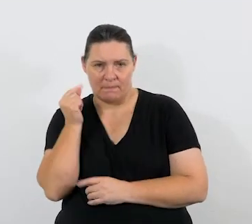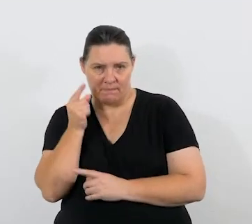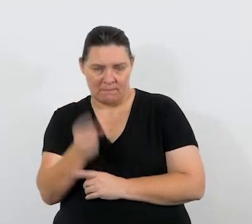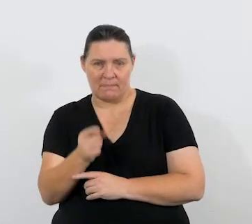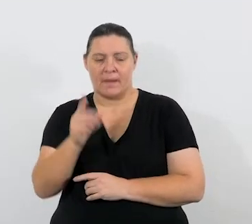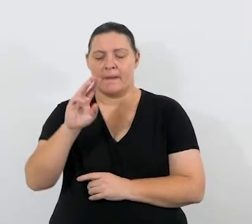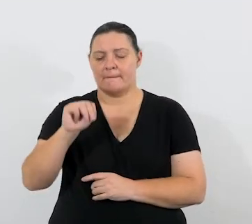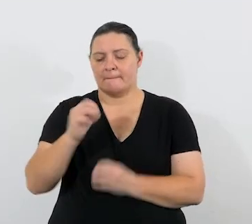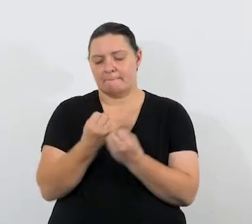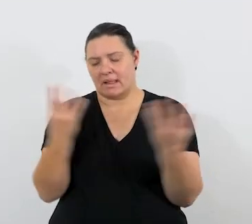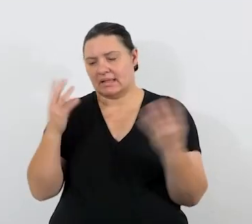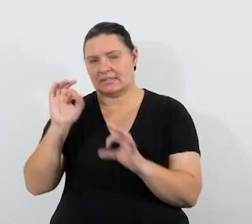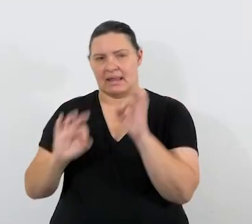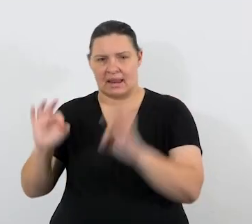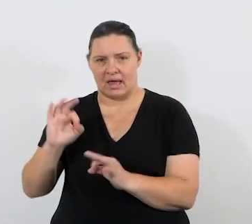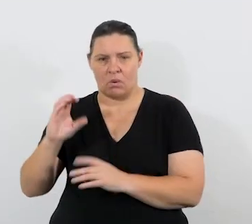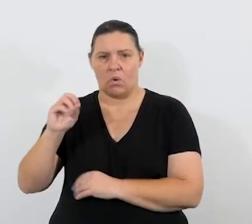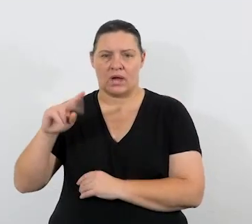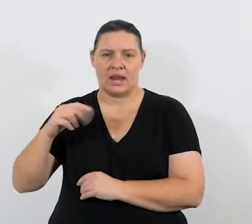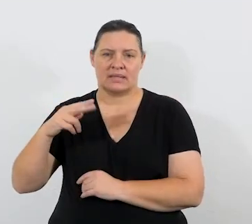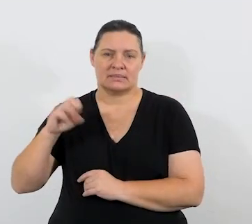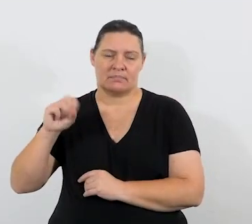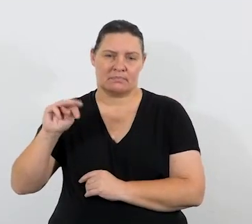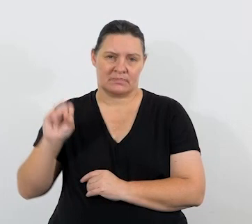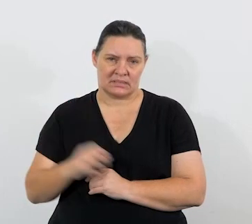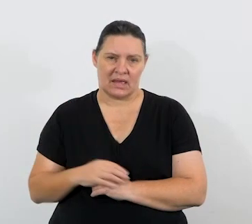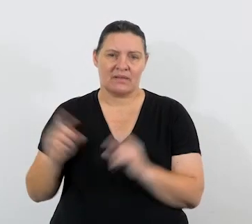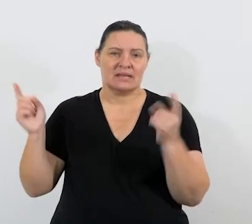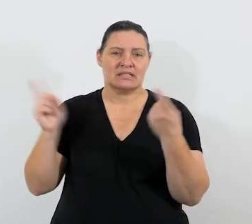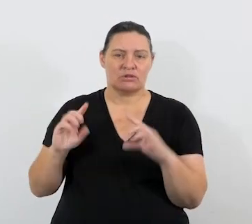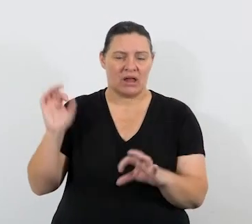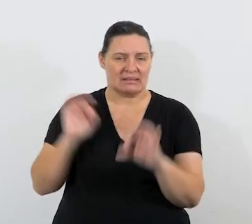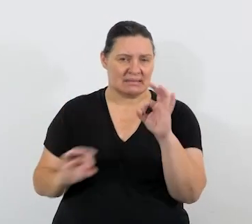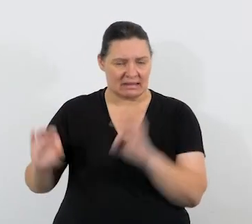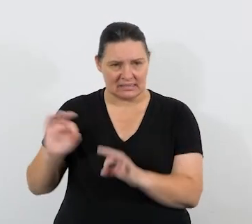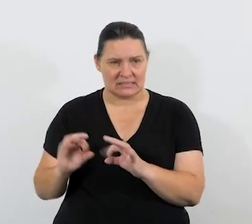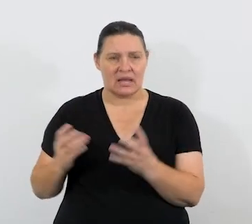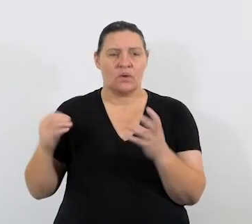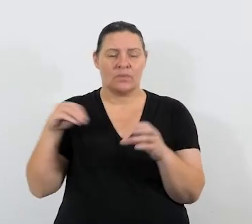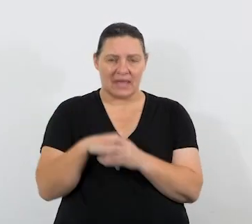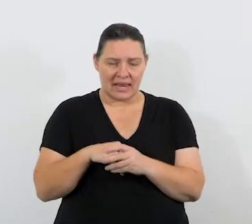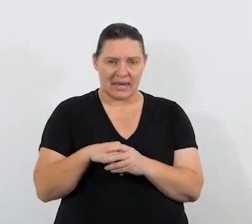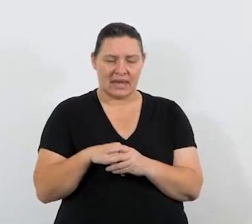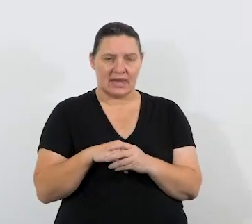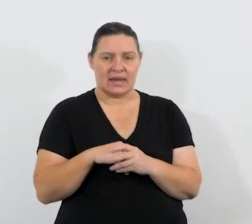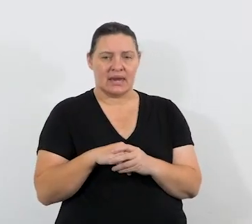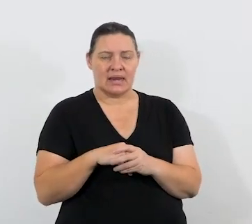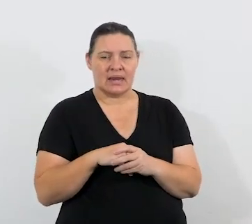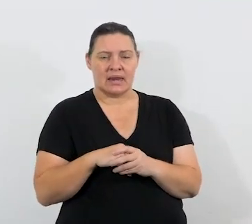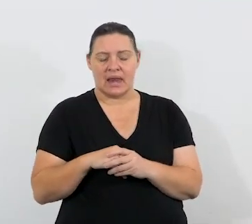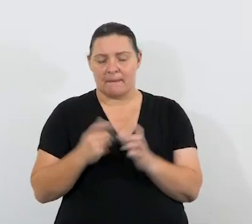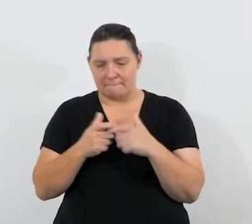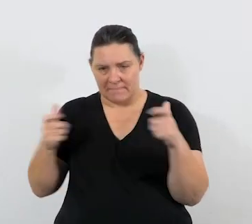them multicellular organisms. We have already learned about specialized cells in macroscopic